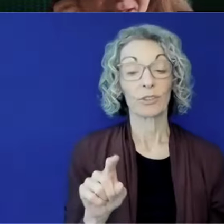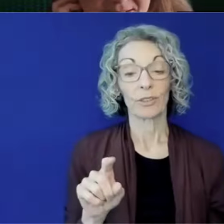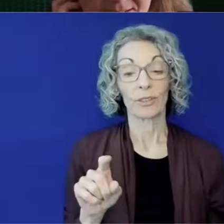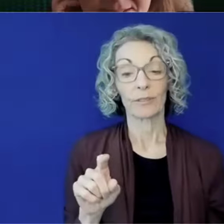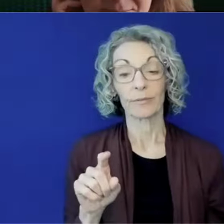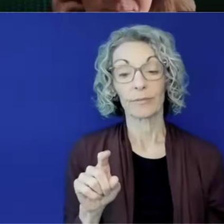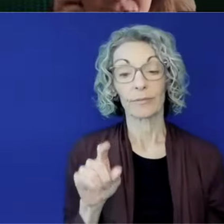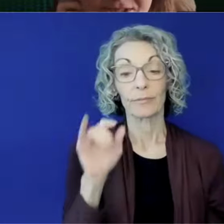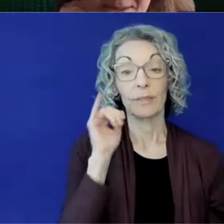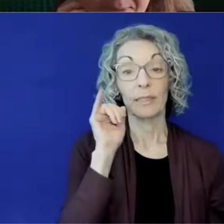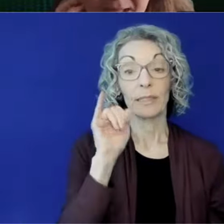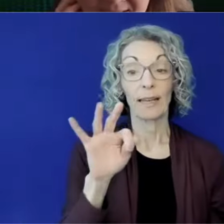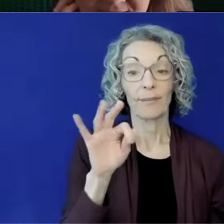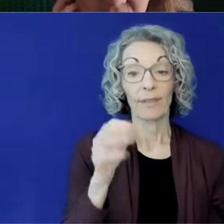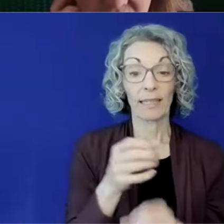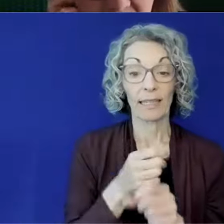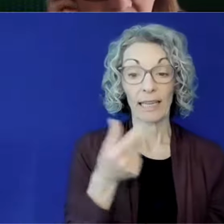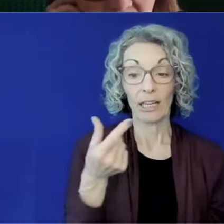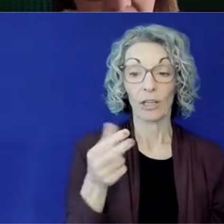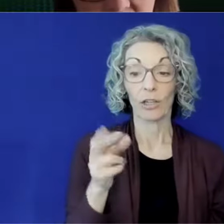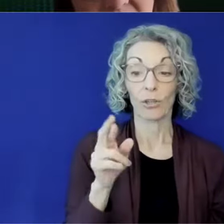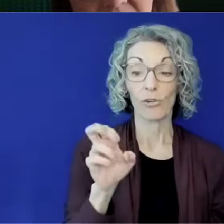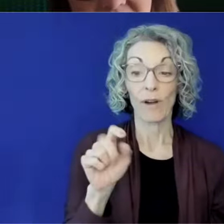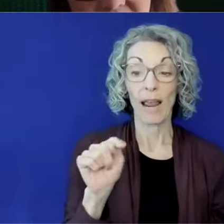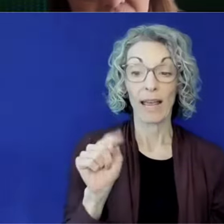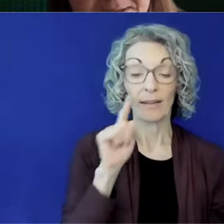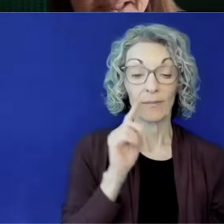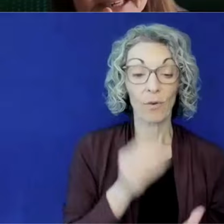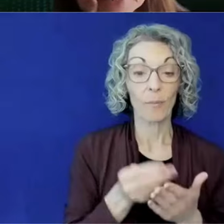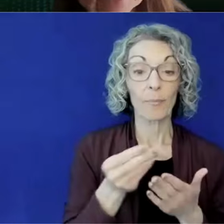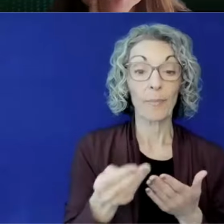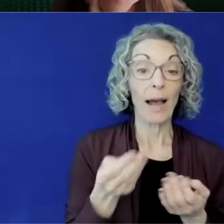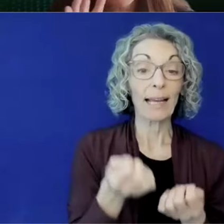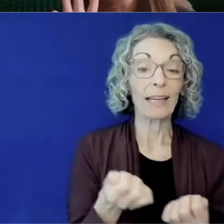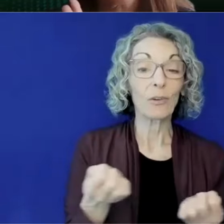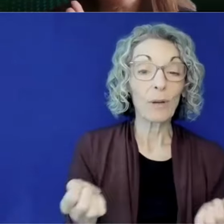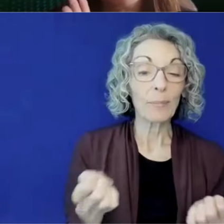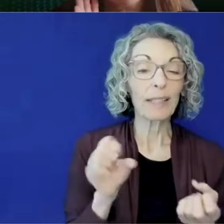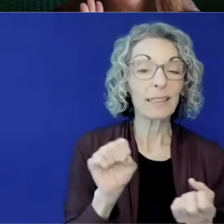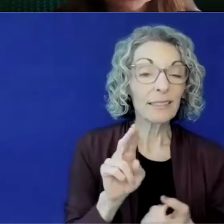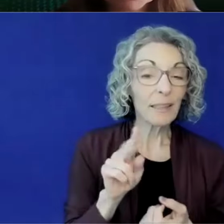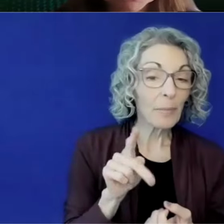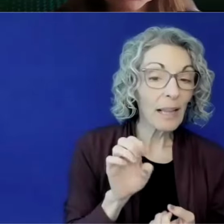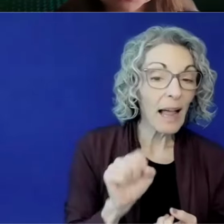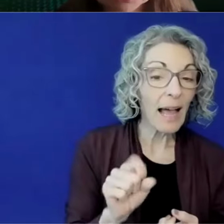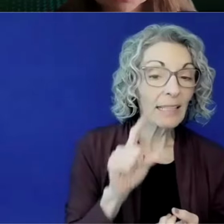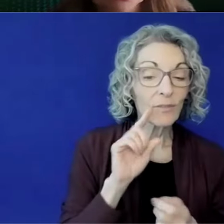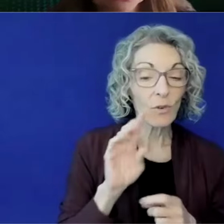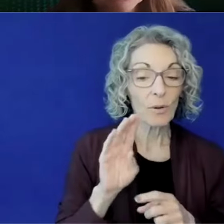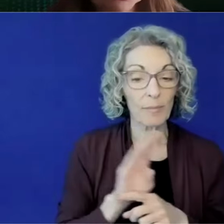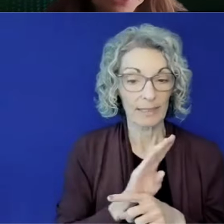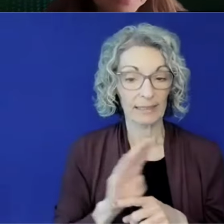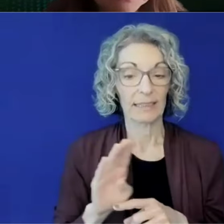a grant to purchase supplies or small equipment for your business? And I think there might be a determination here, perhaps,